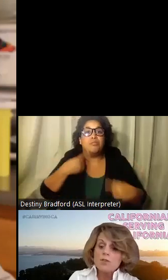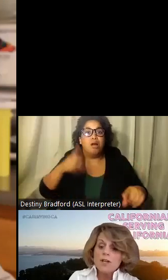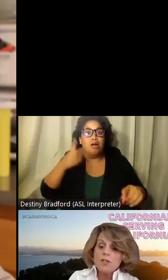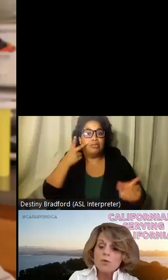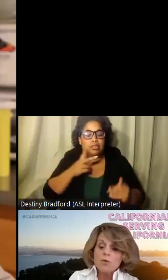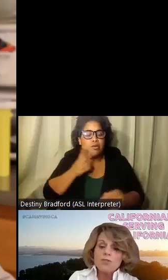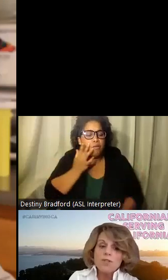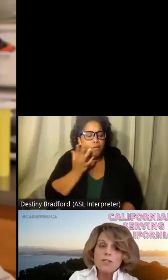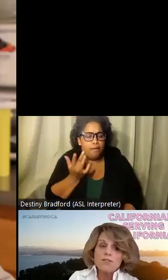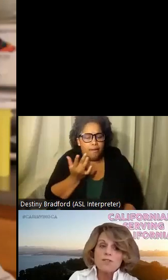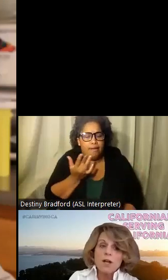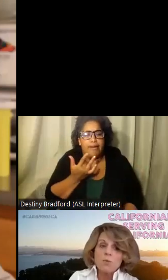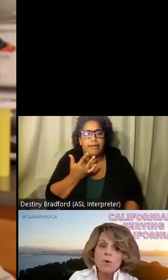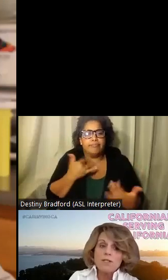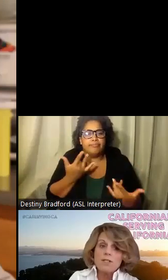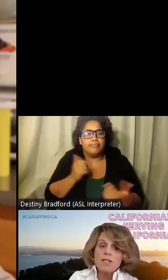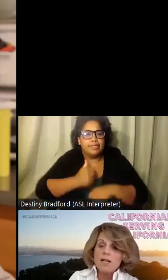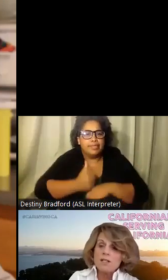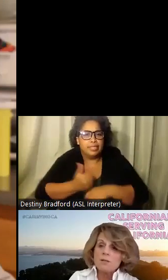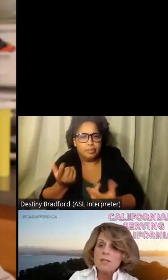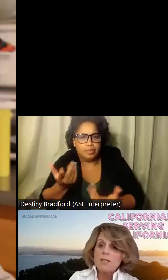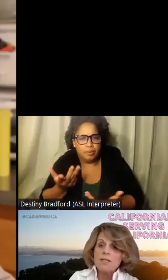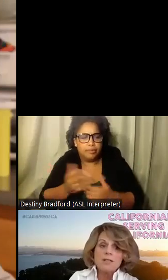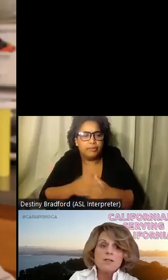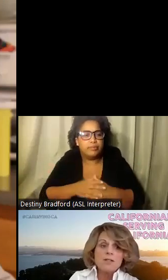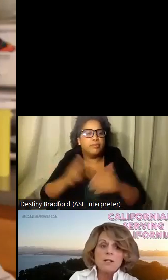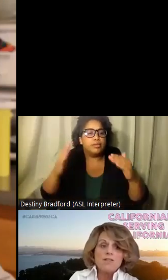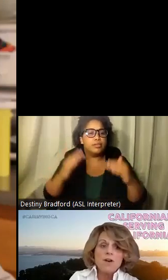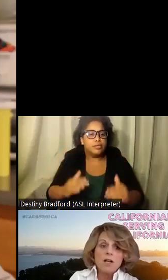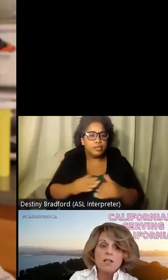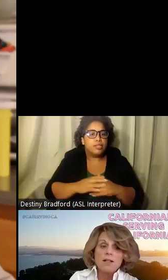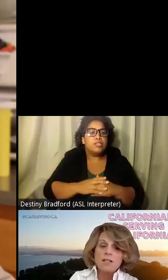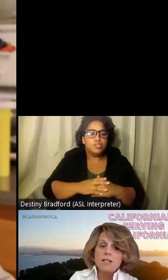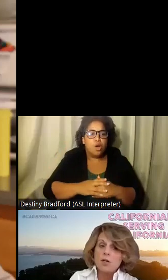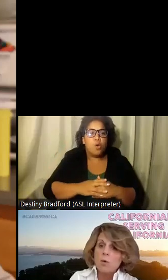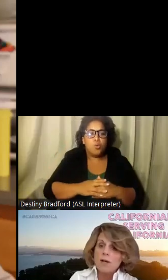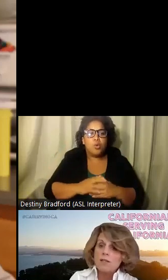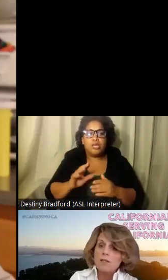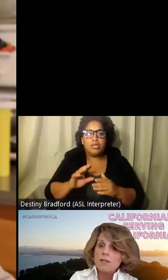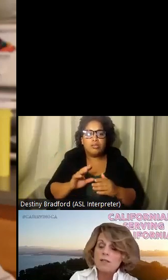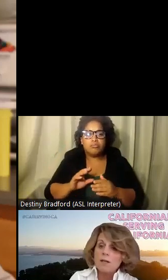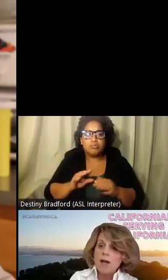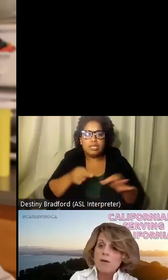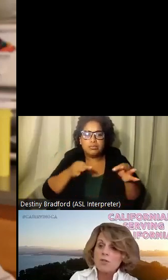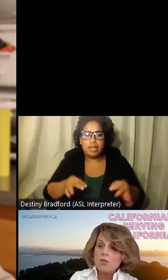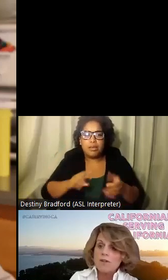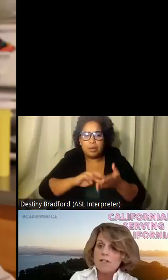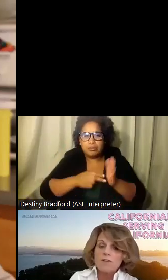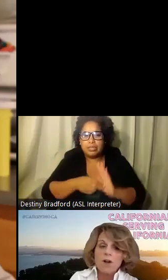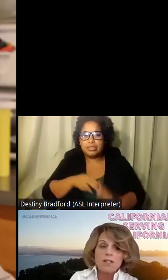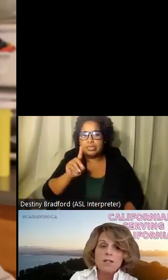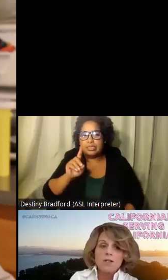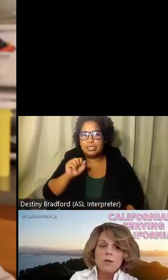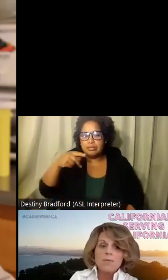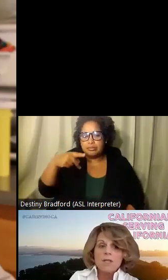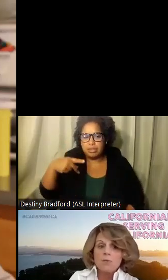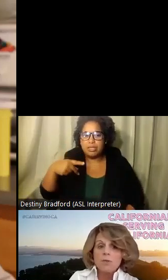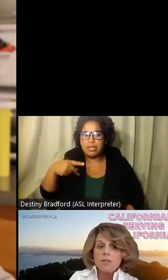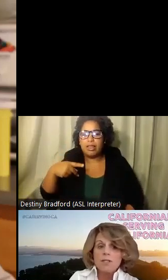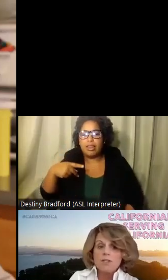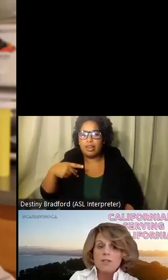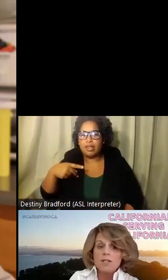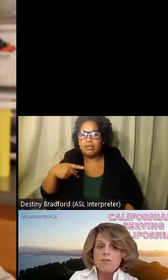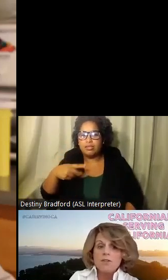The survey tool does define what a DSP is. I've highlighted here what how the survey defines it.